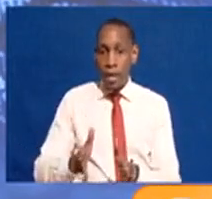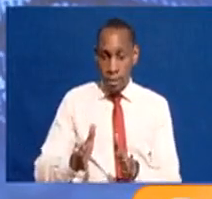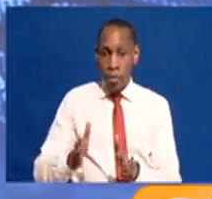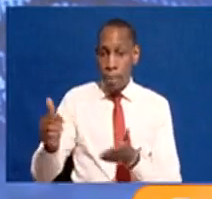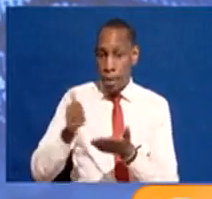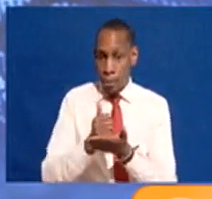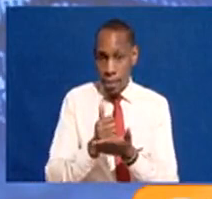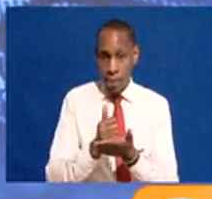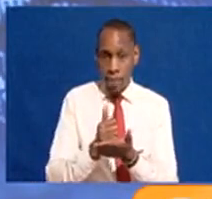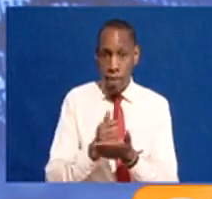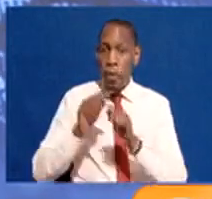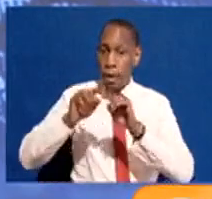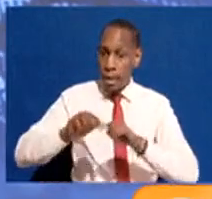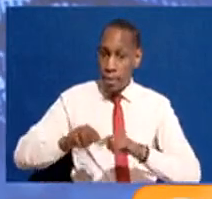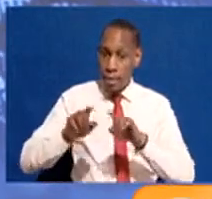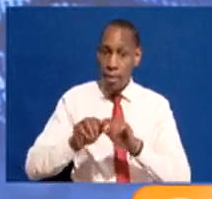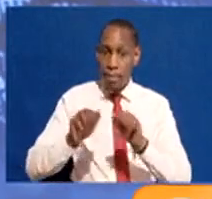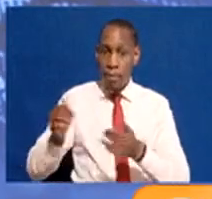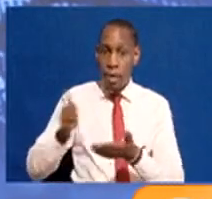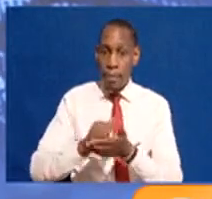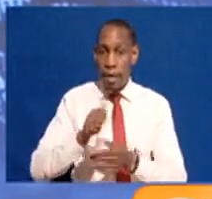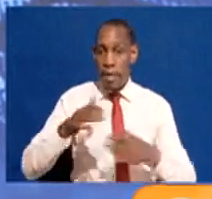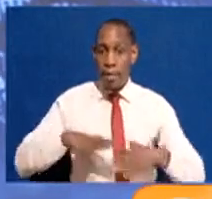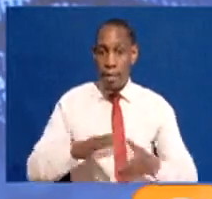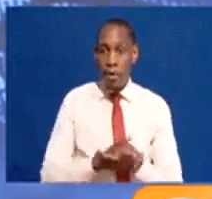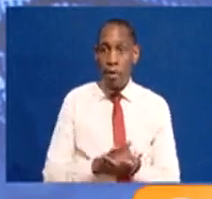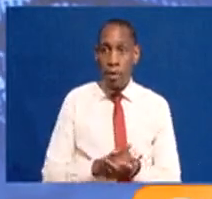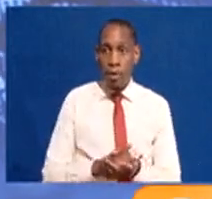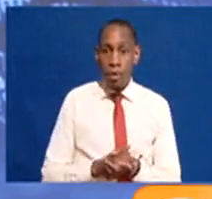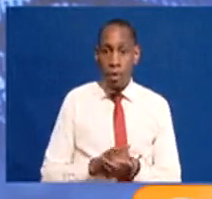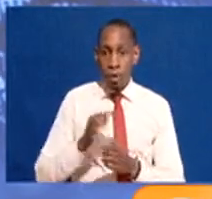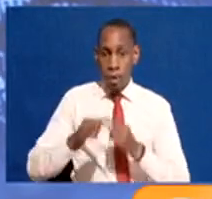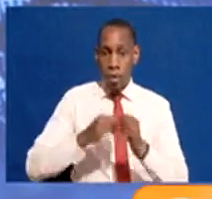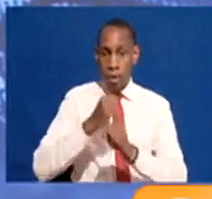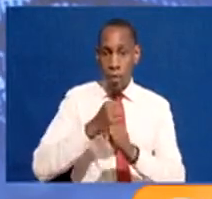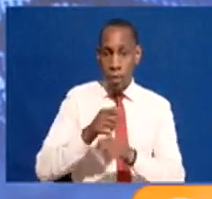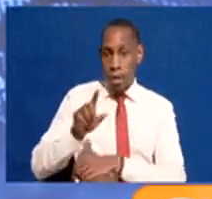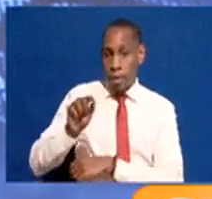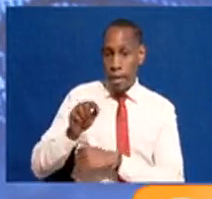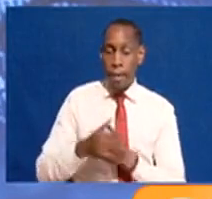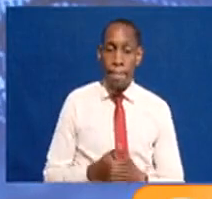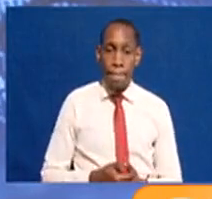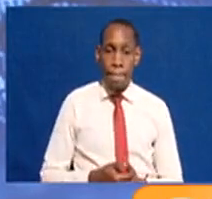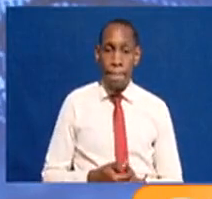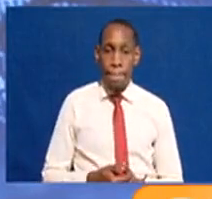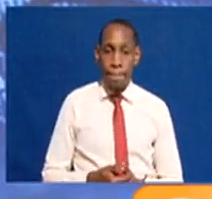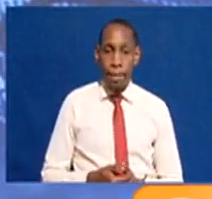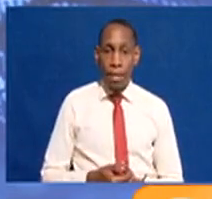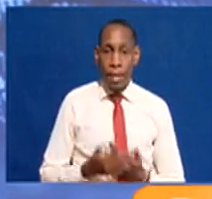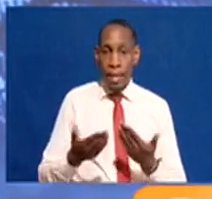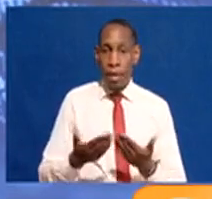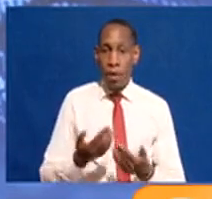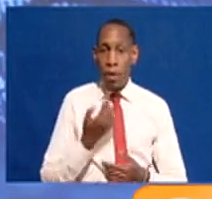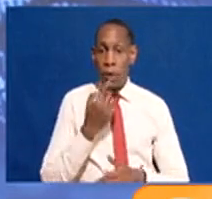them. Possibly they employed a few more to take on the volume of work from the tender. And what have they been